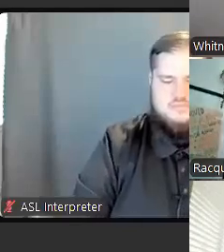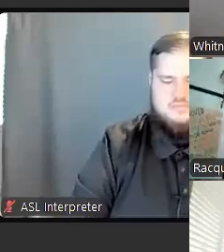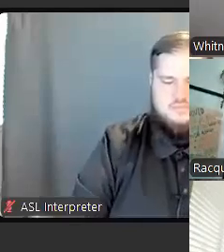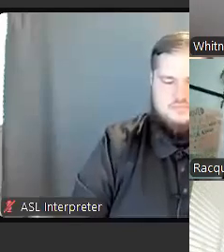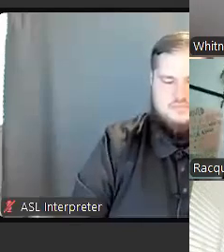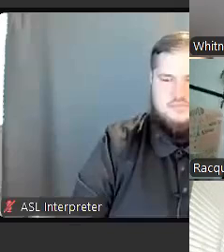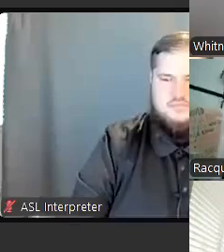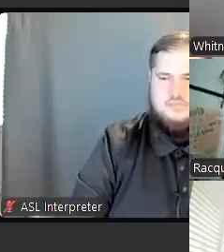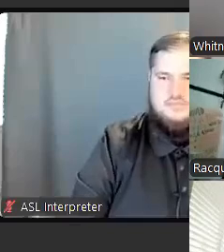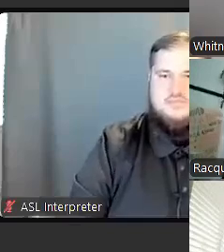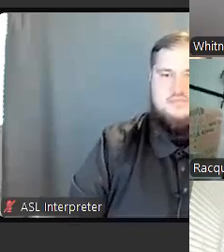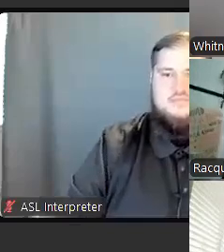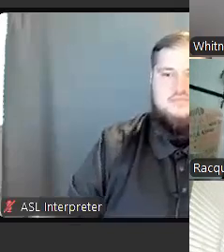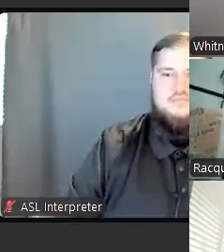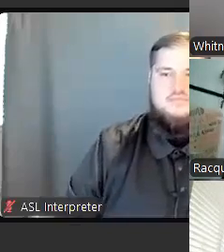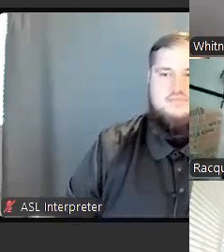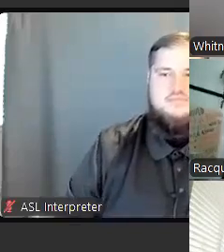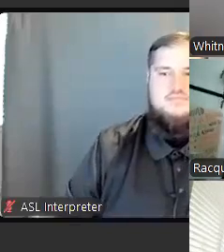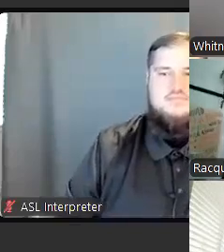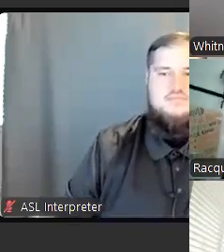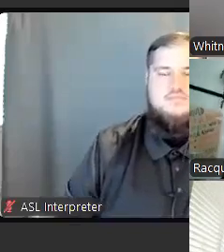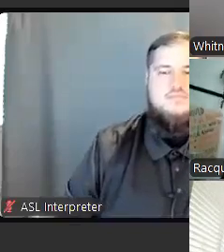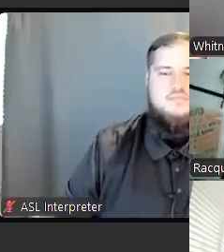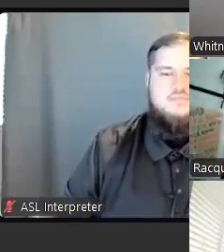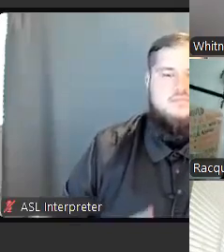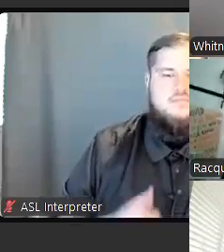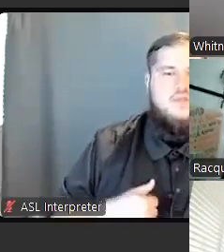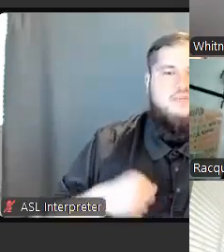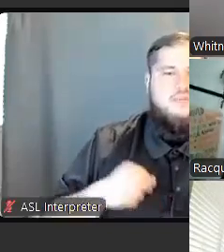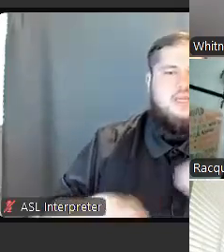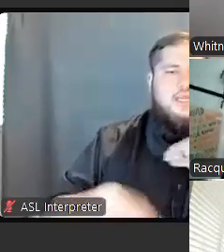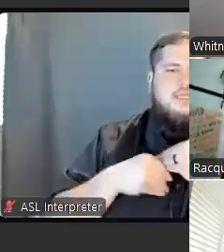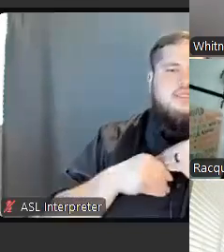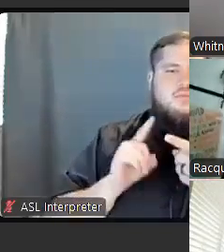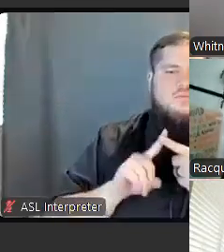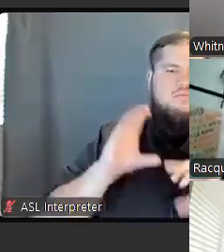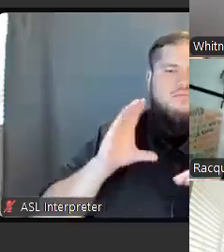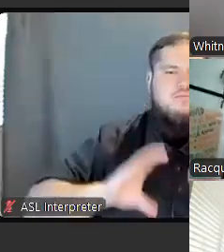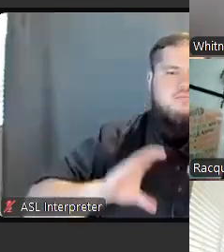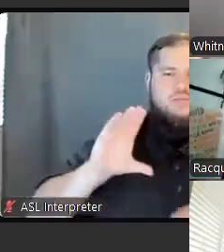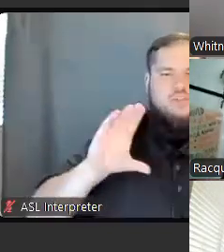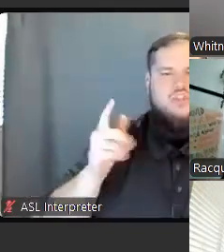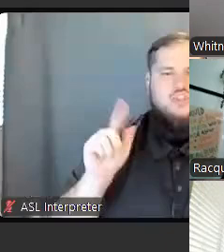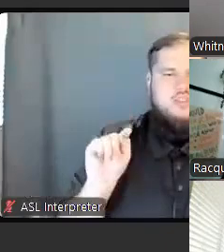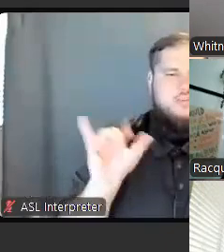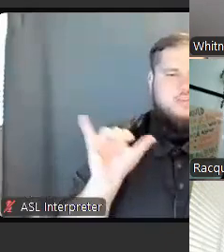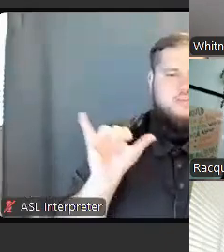start recording and then drop this information in the chat for everybody as well.